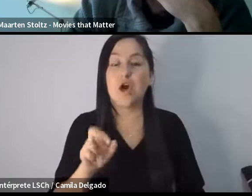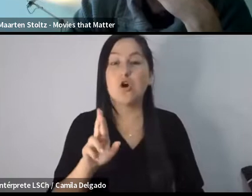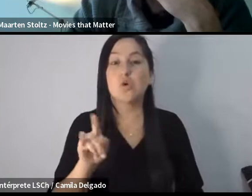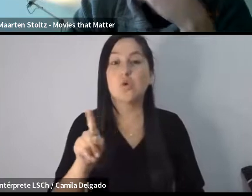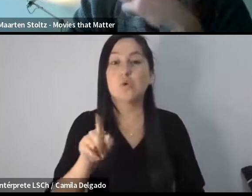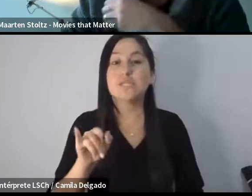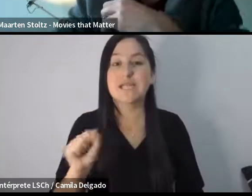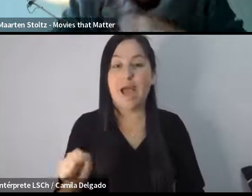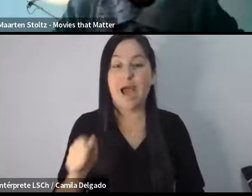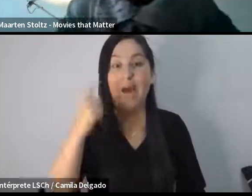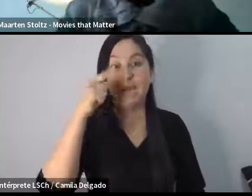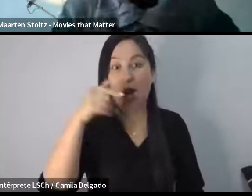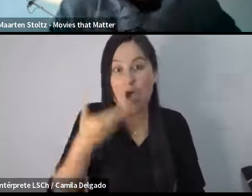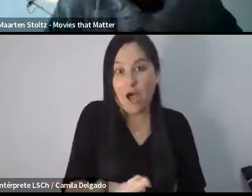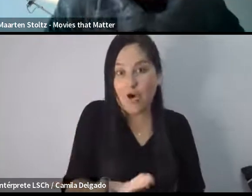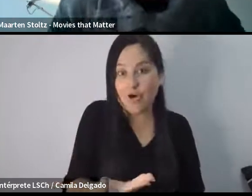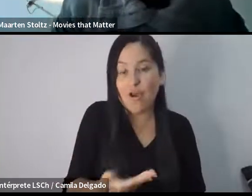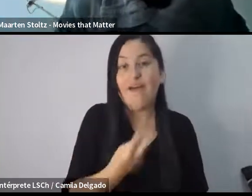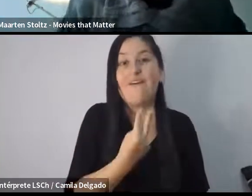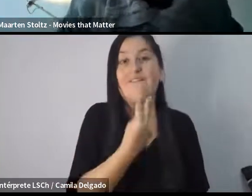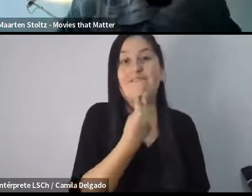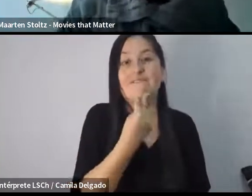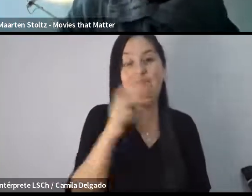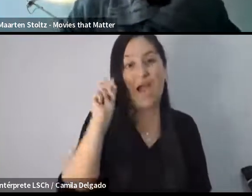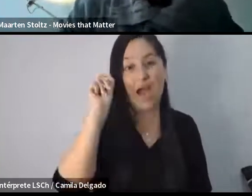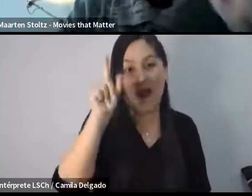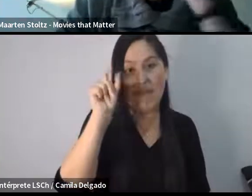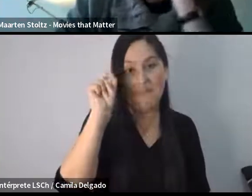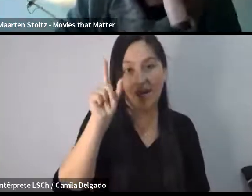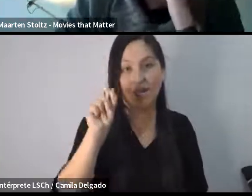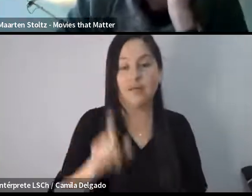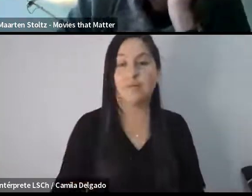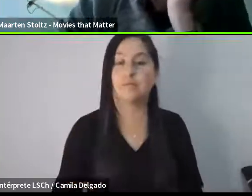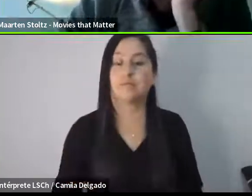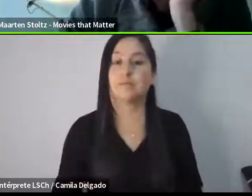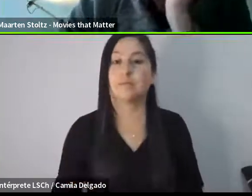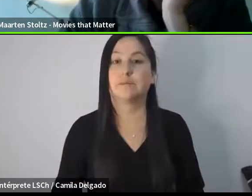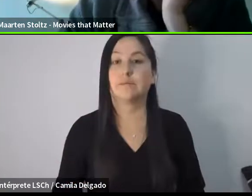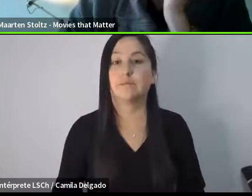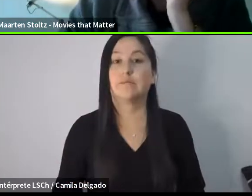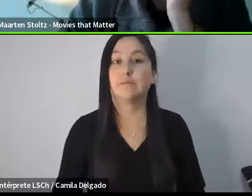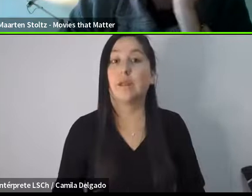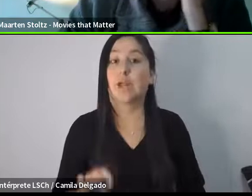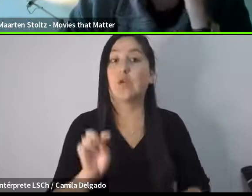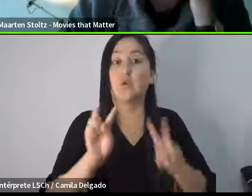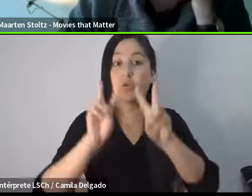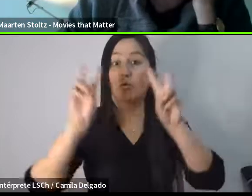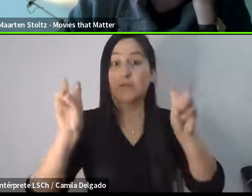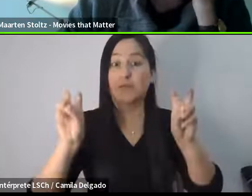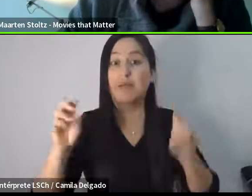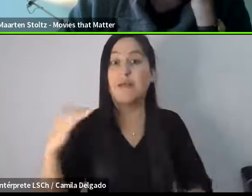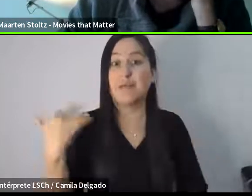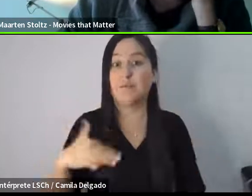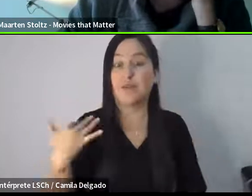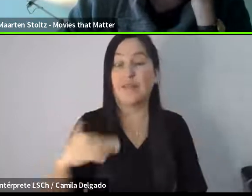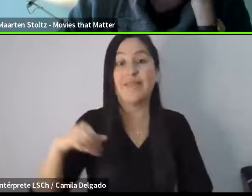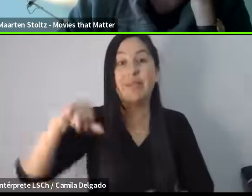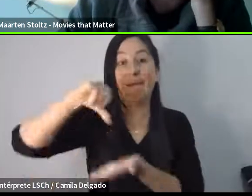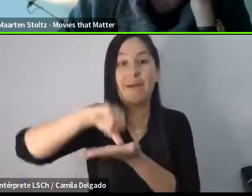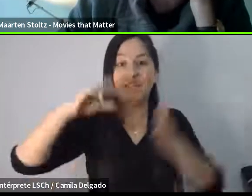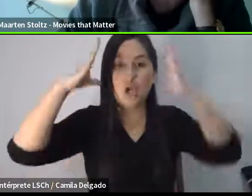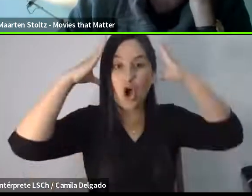Súper interesante. It's an important topic you touch upon, Thomas, because, you know, especially what you said,